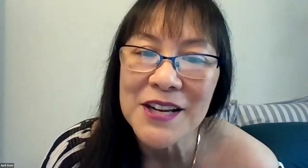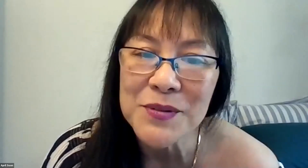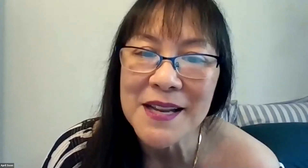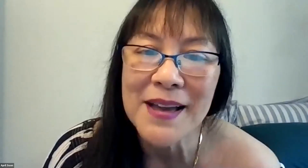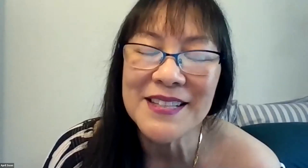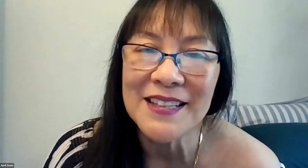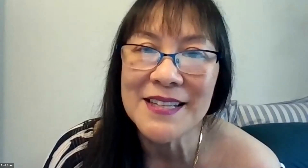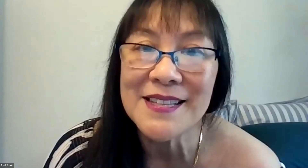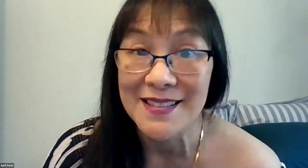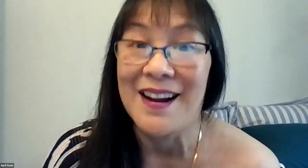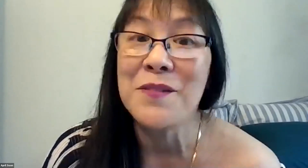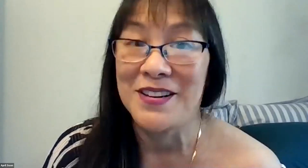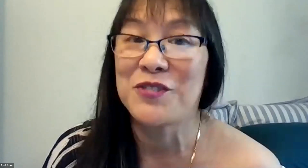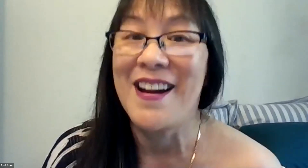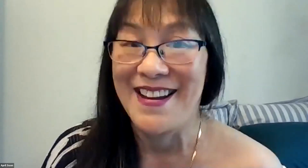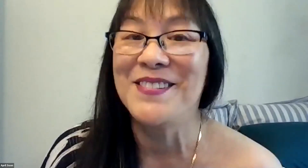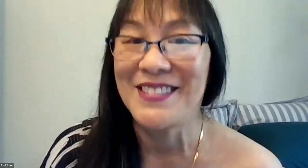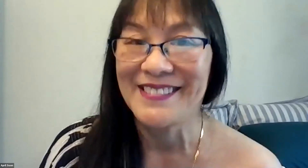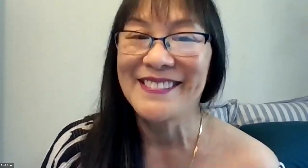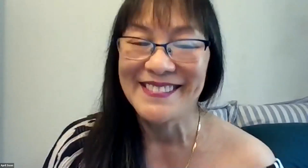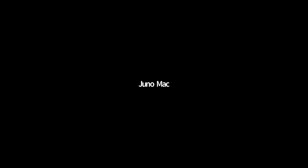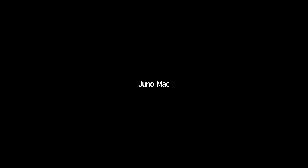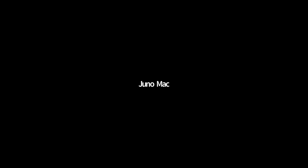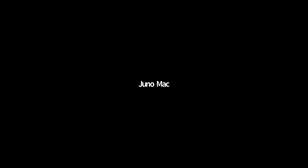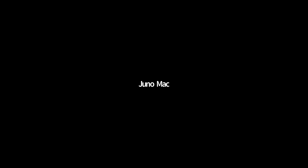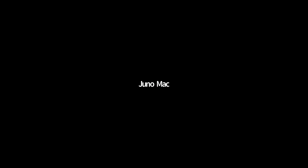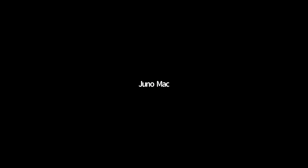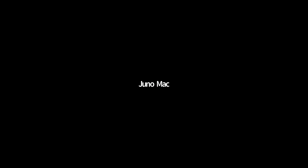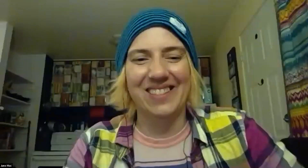more interesting mental illnesses I want to try out.